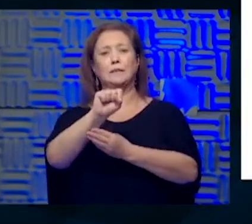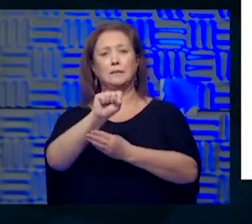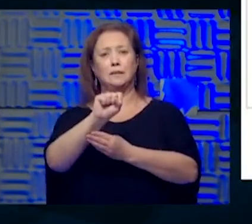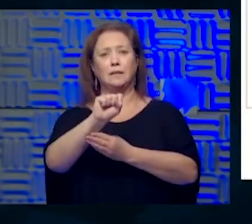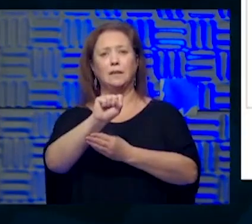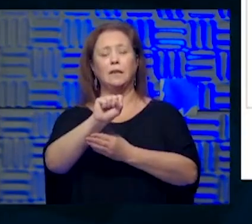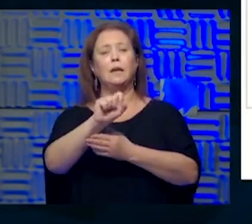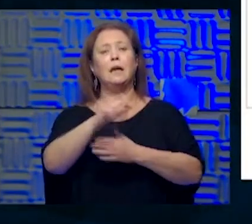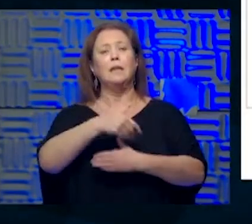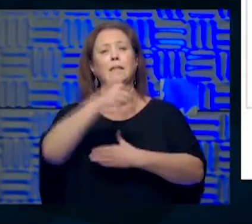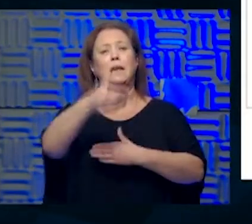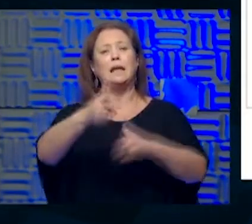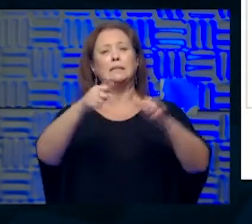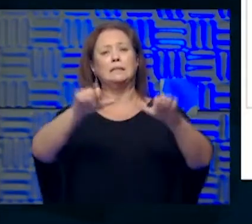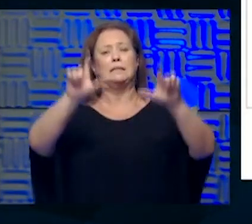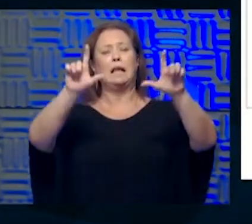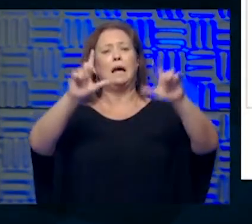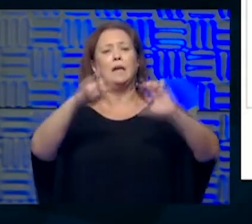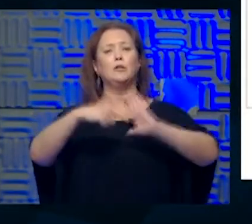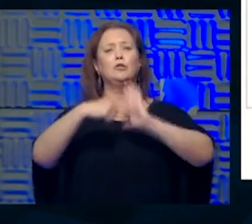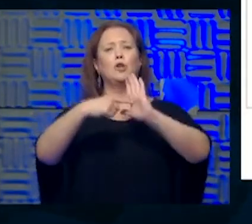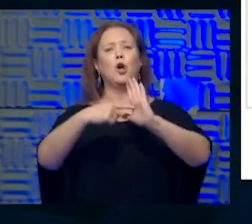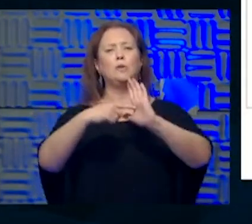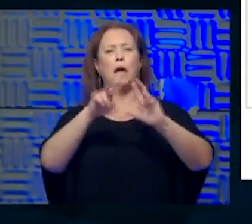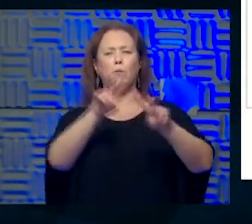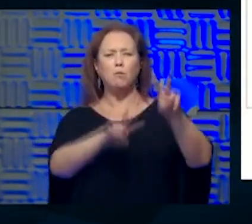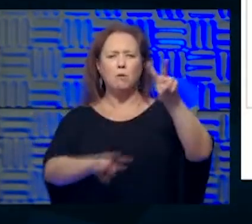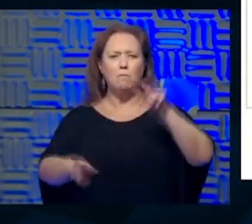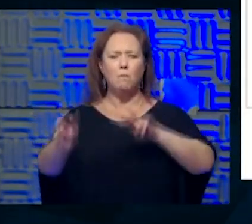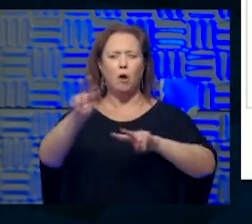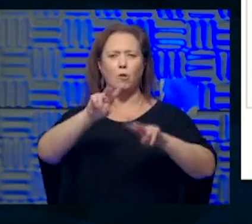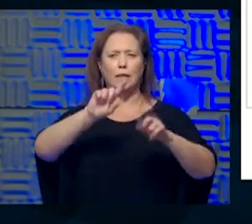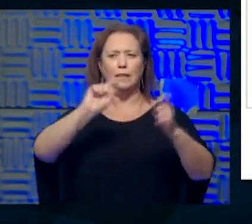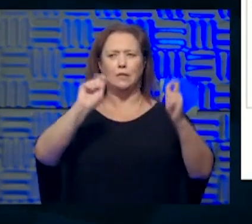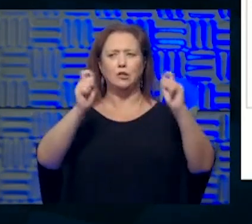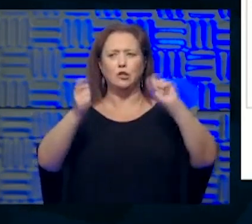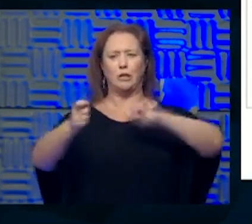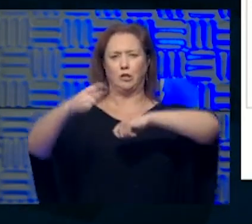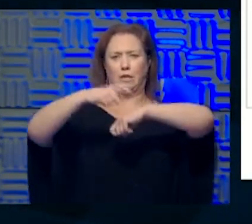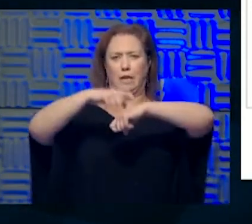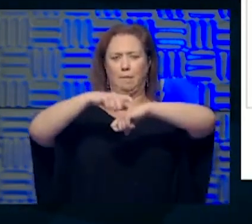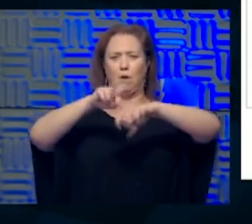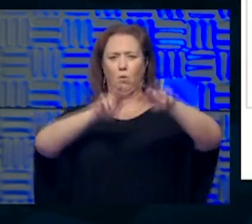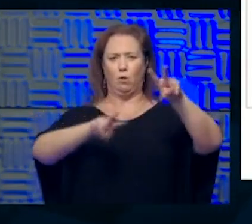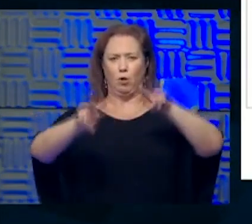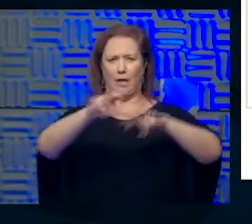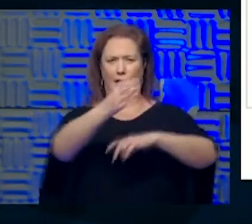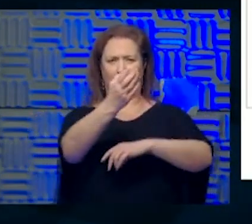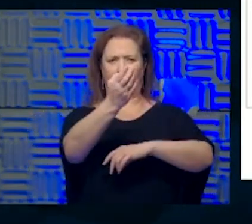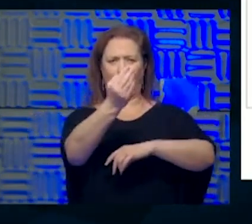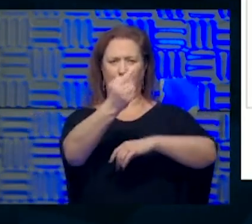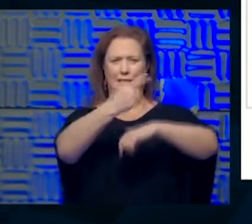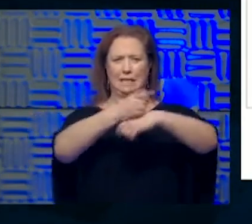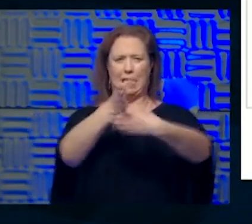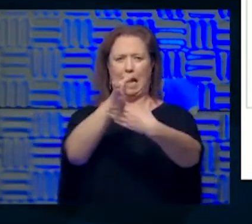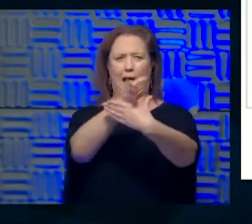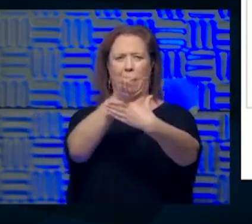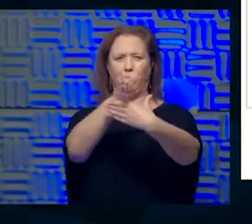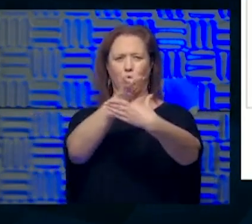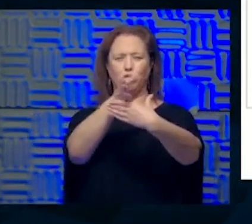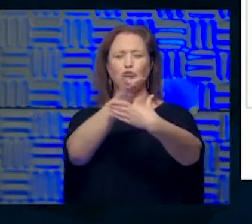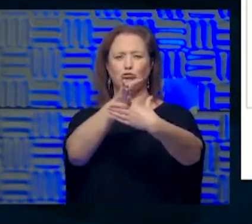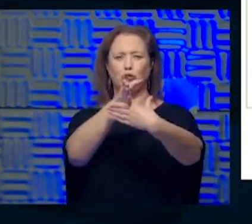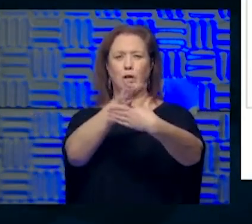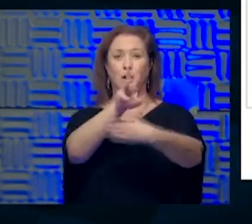next slide shows kind of how we're monitoring change over time. We're looking at these 14-day moving averages, and this